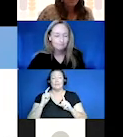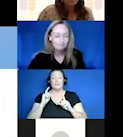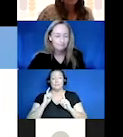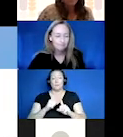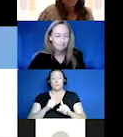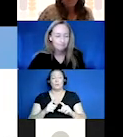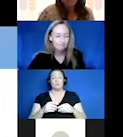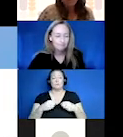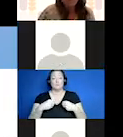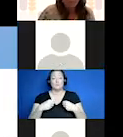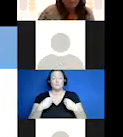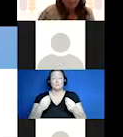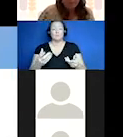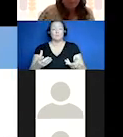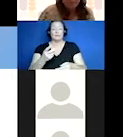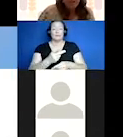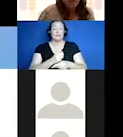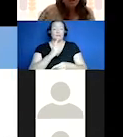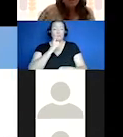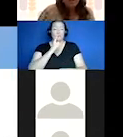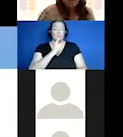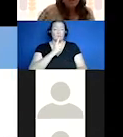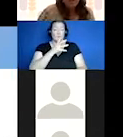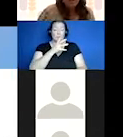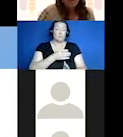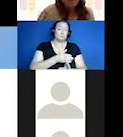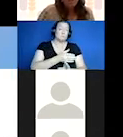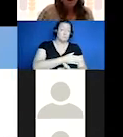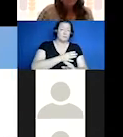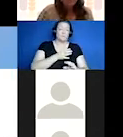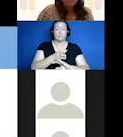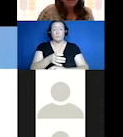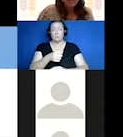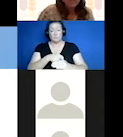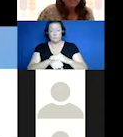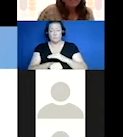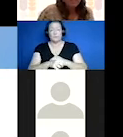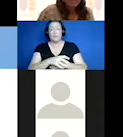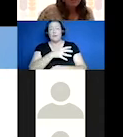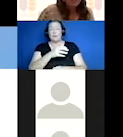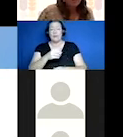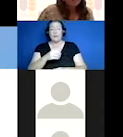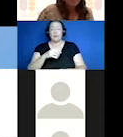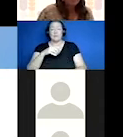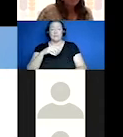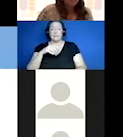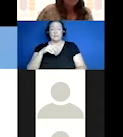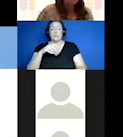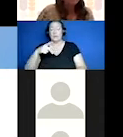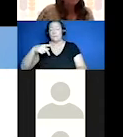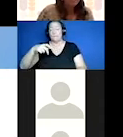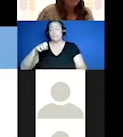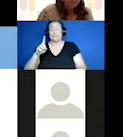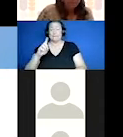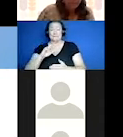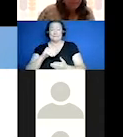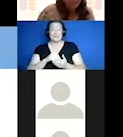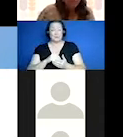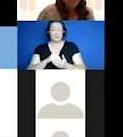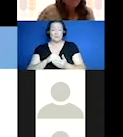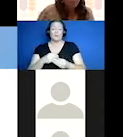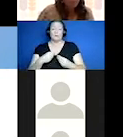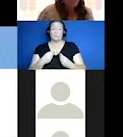mothers prenatal and postpartum needs, along with our pediatric centers being able to provide care for their